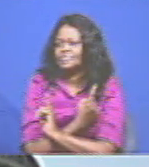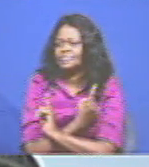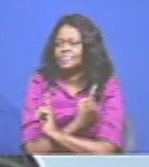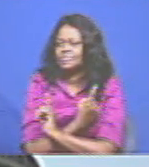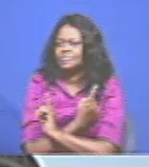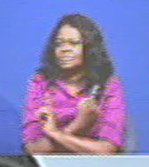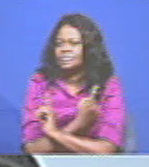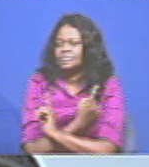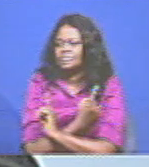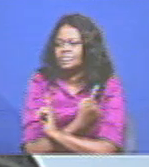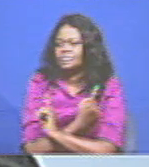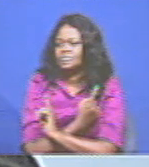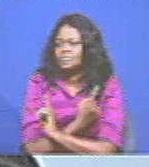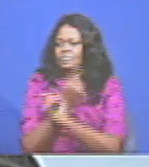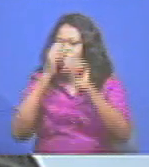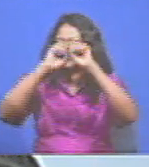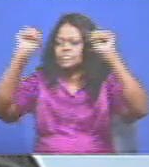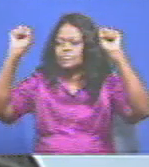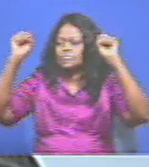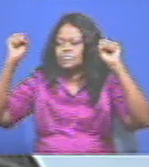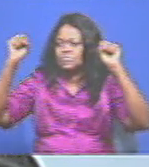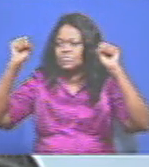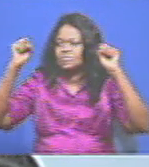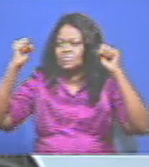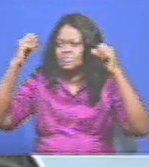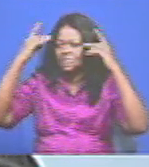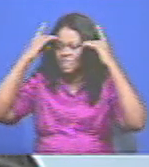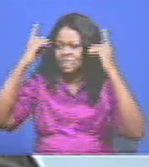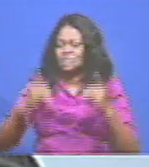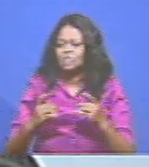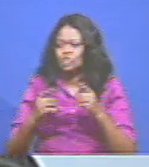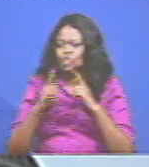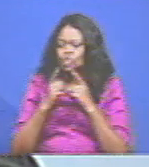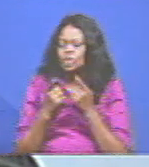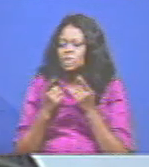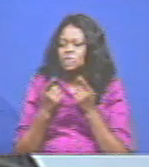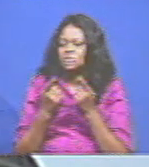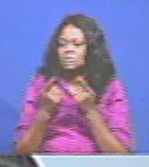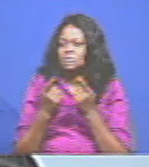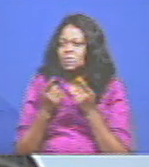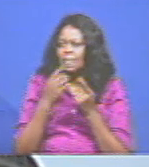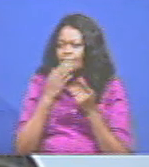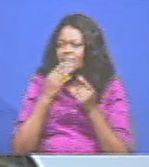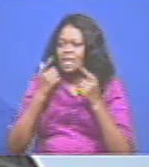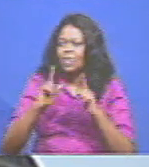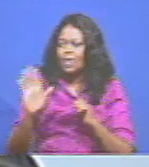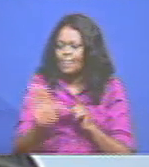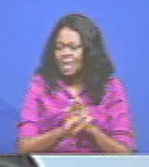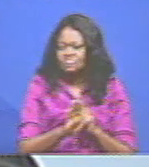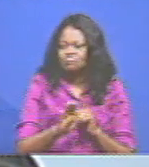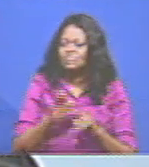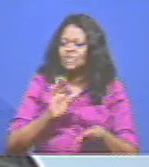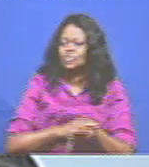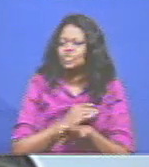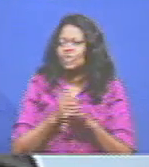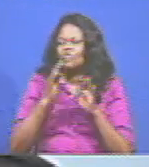course, the president now resorting to vernacular. Yes. You know, if you want to abuse somebody, very effectively you do